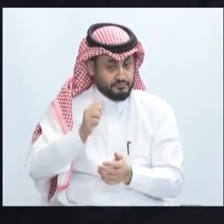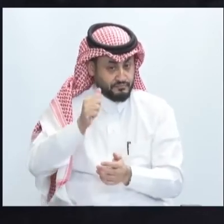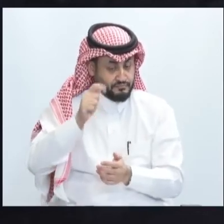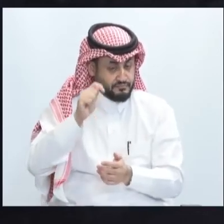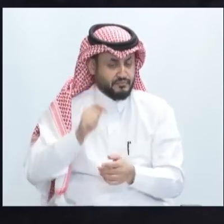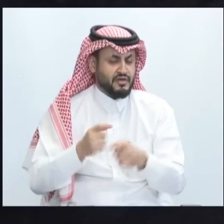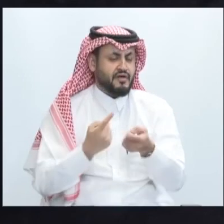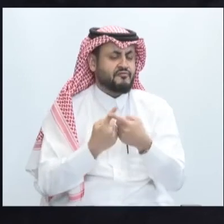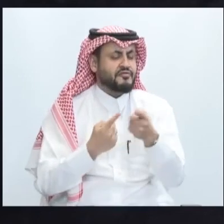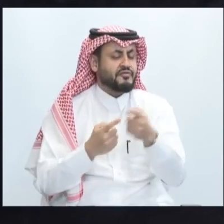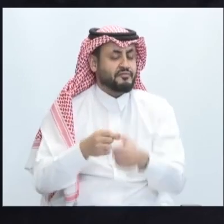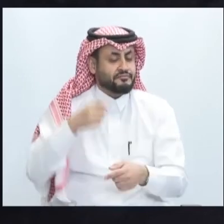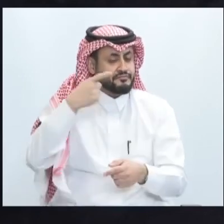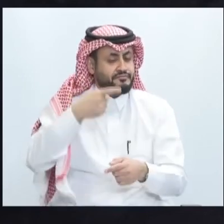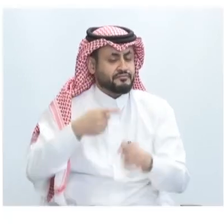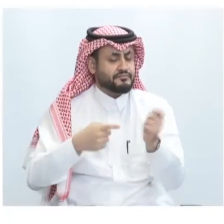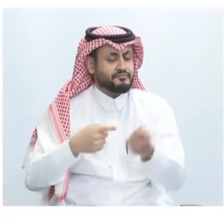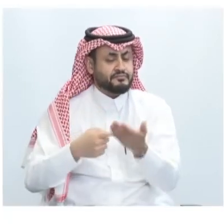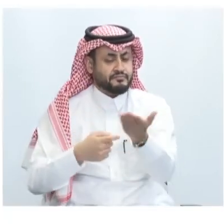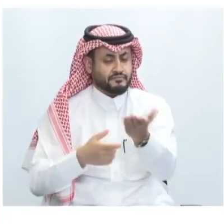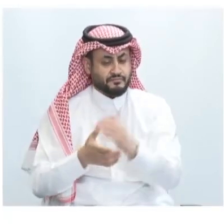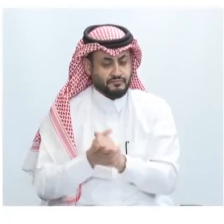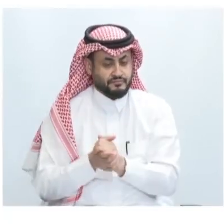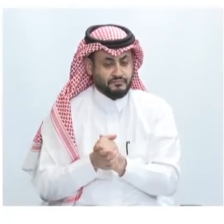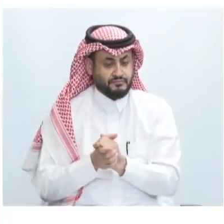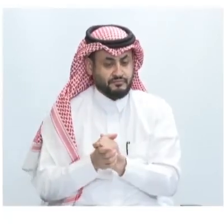letter G. Okay, how to write it? Like this.